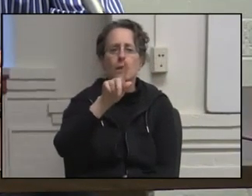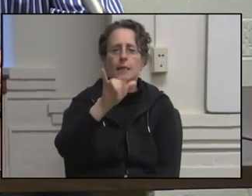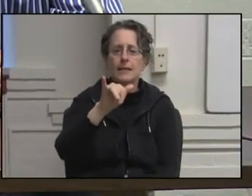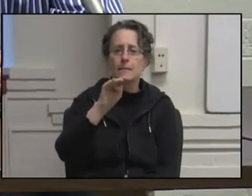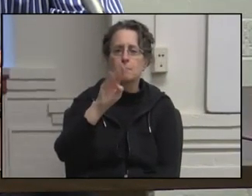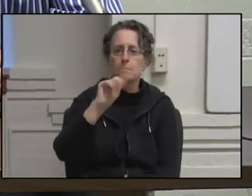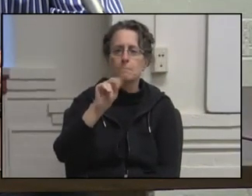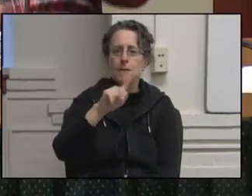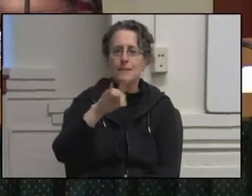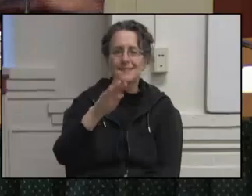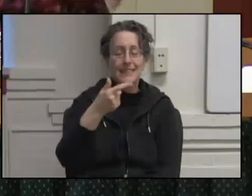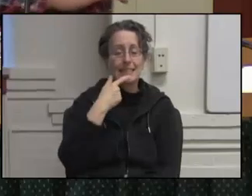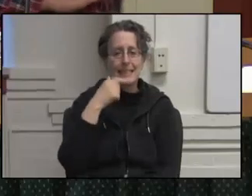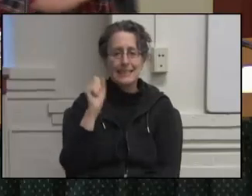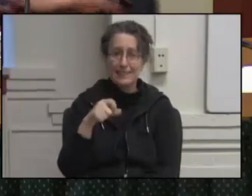Because,